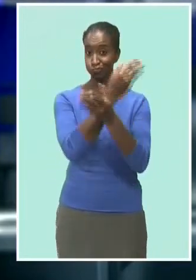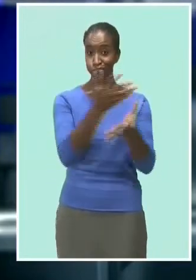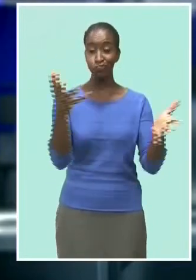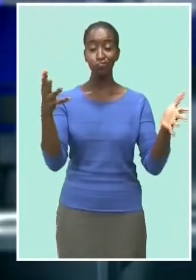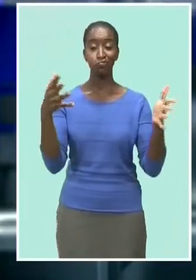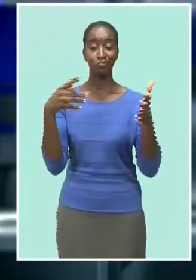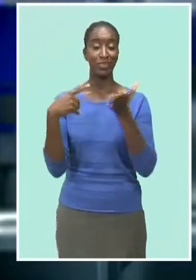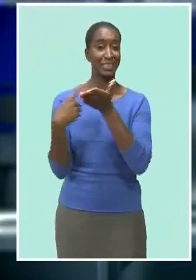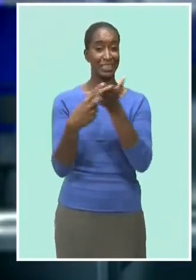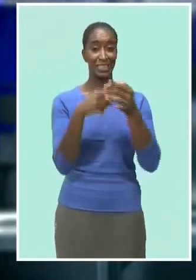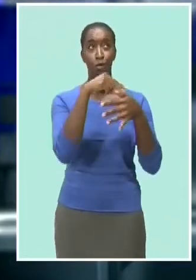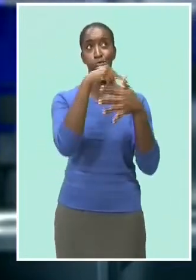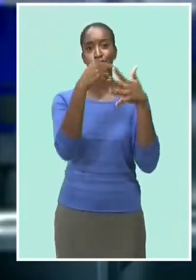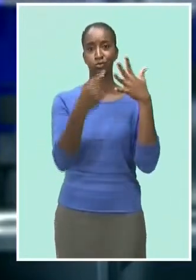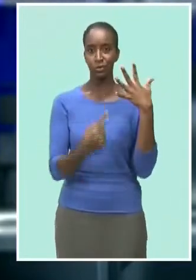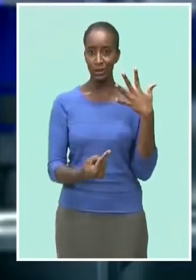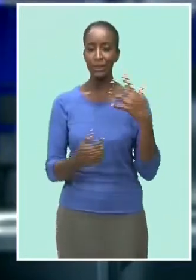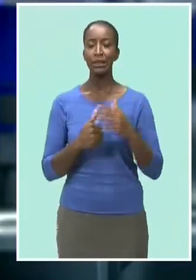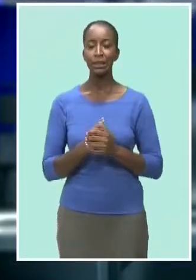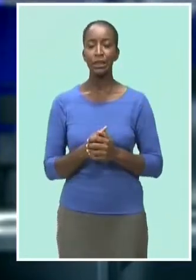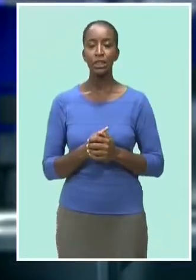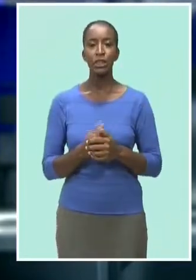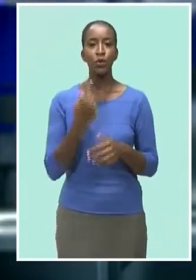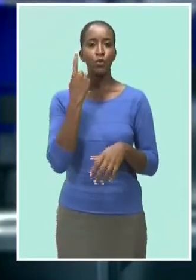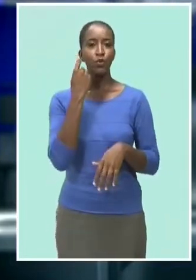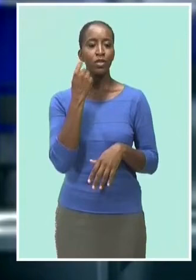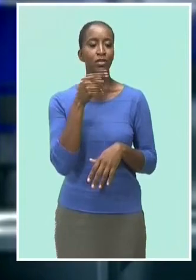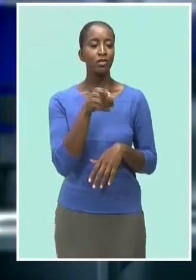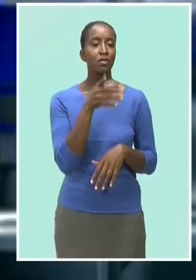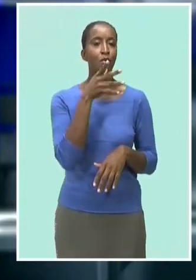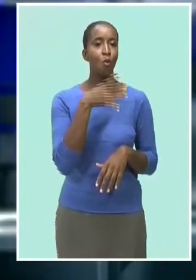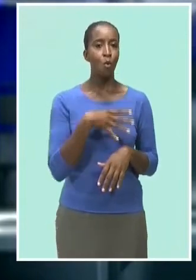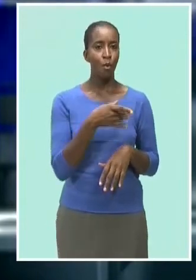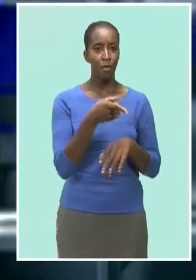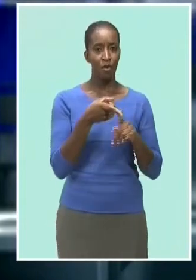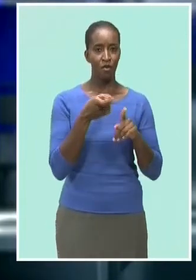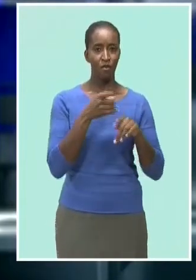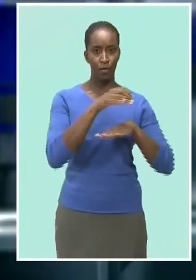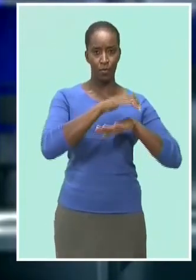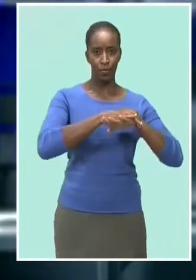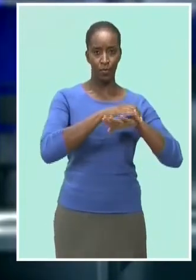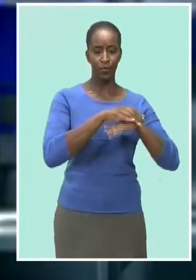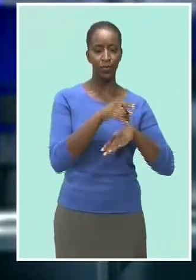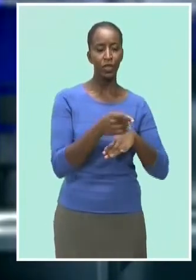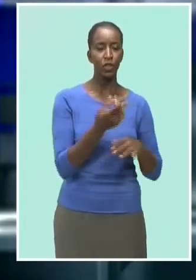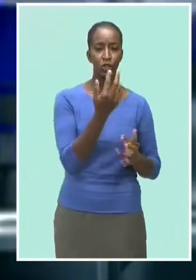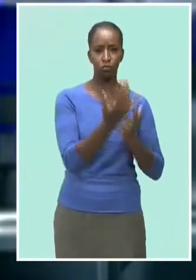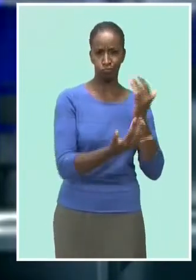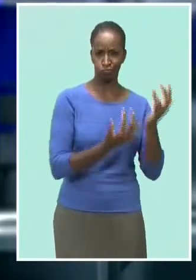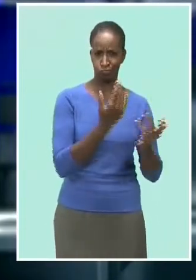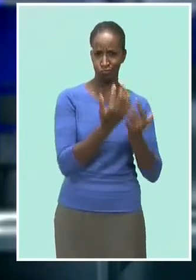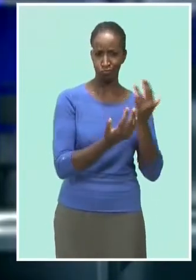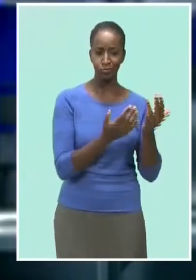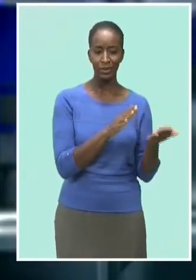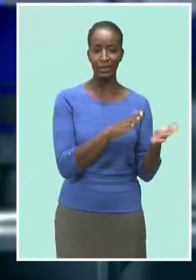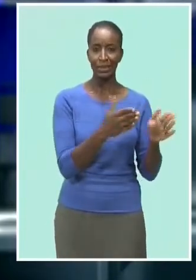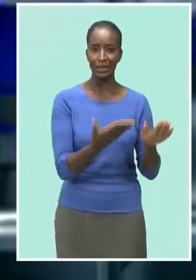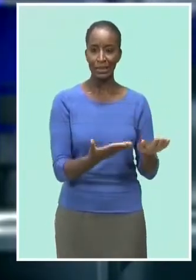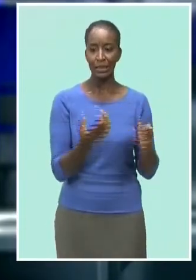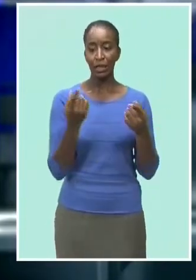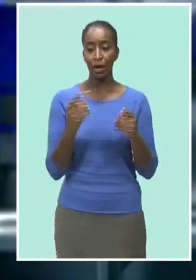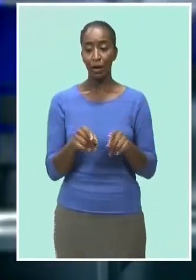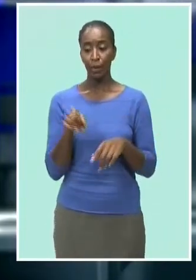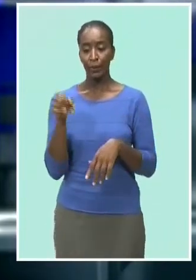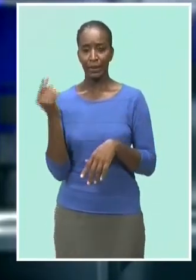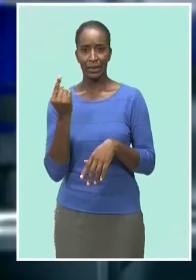heels of international press reports that a British woman who recently died from injuries sustained in a fire was attacked by someone who had dosed her with an